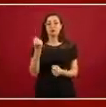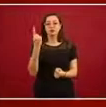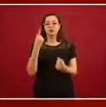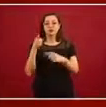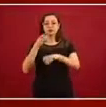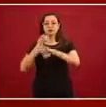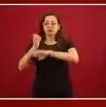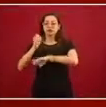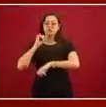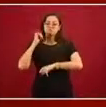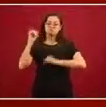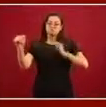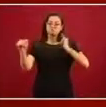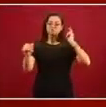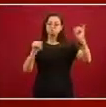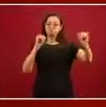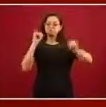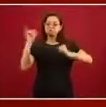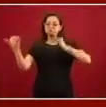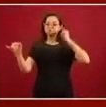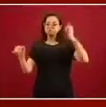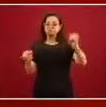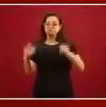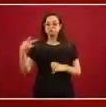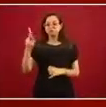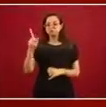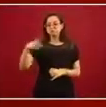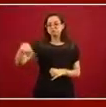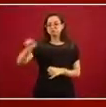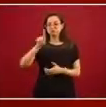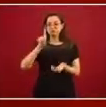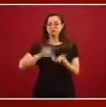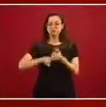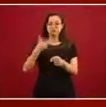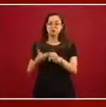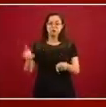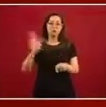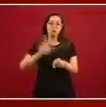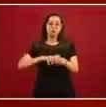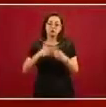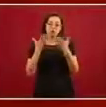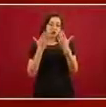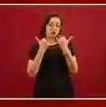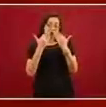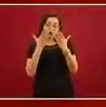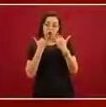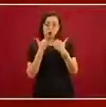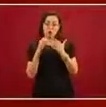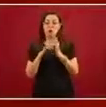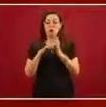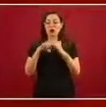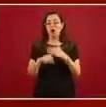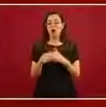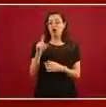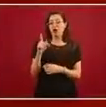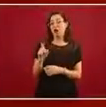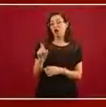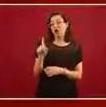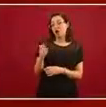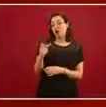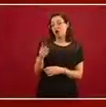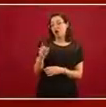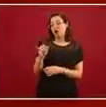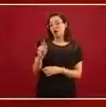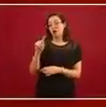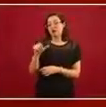because of this. Some communities that are appearing as COVID-free are very remote,